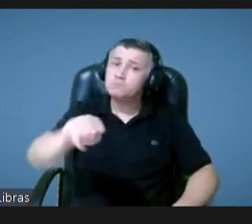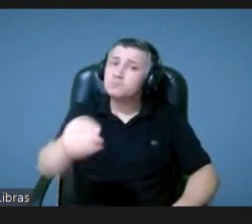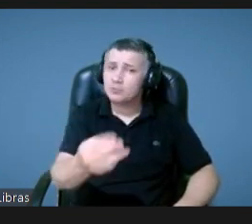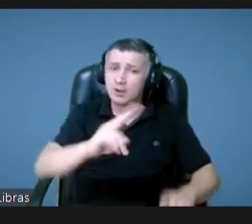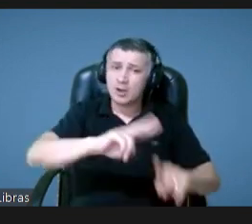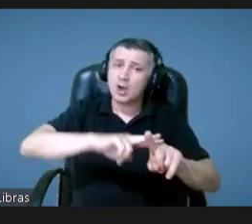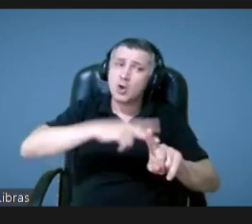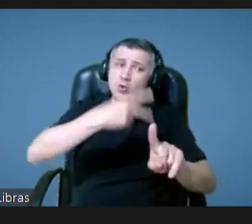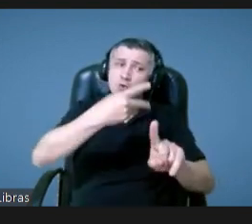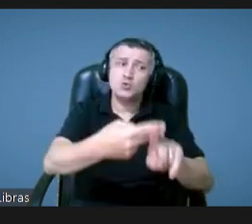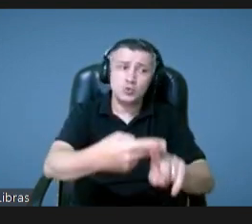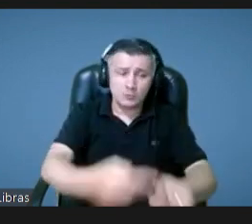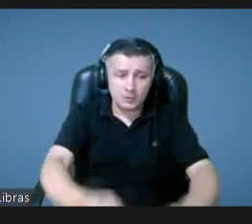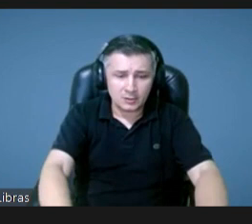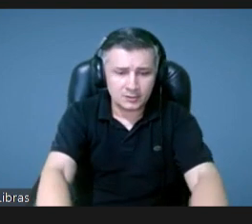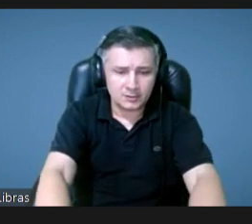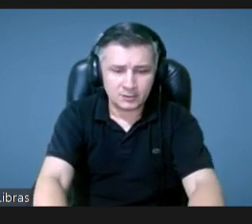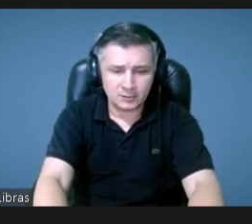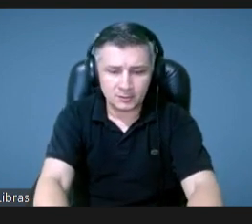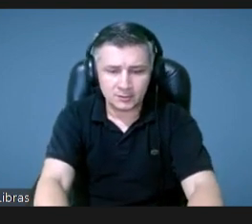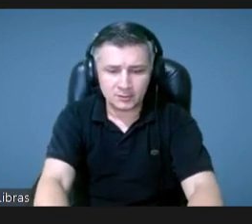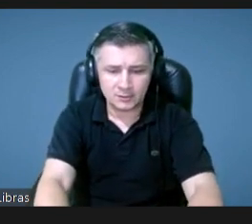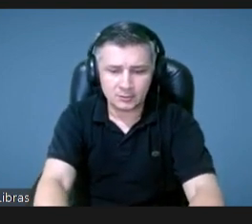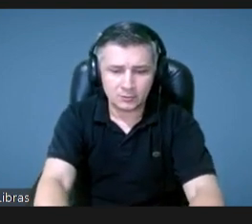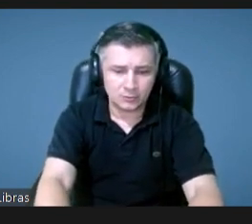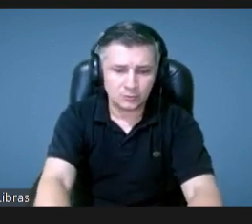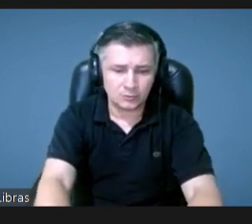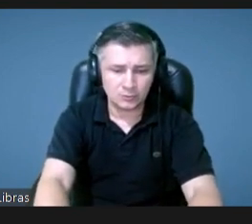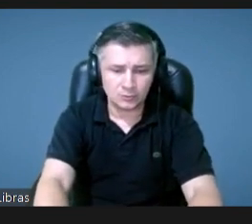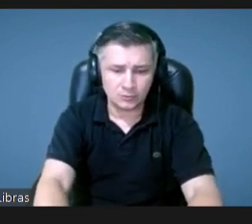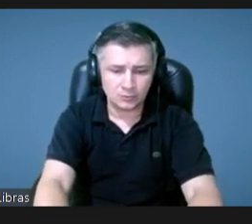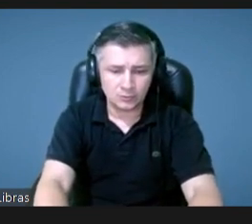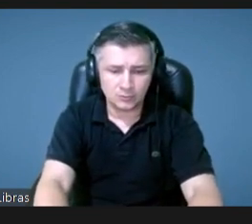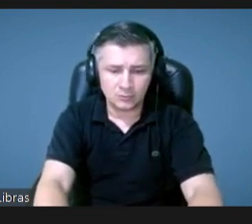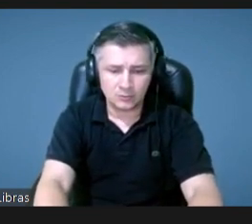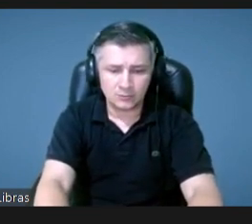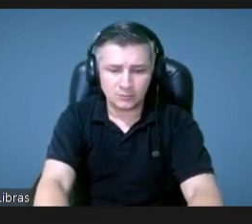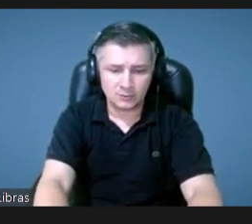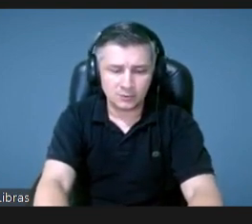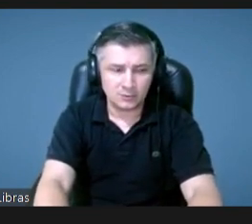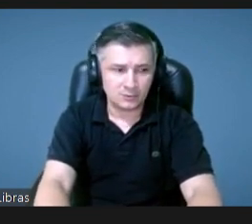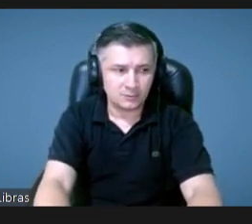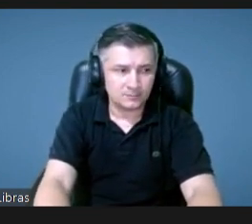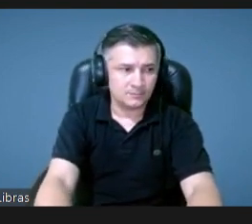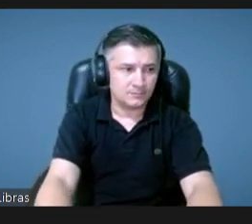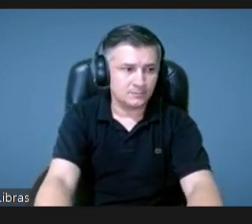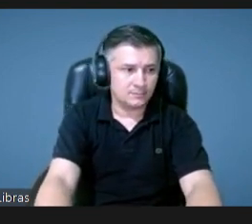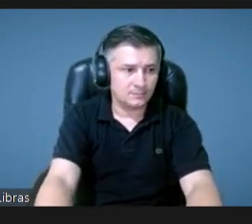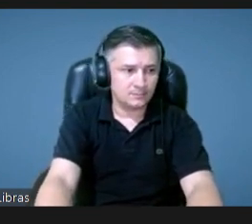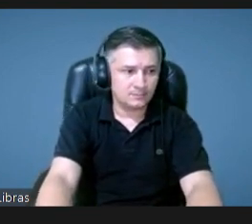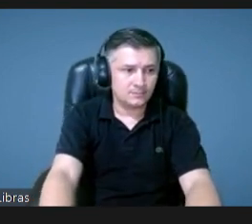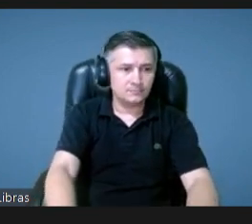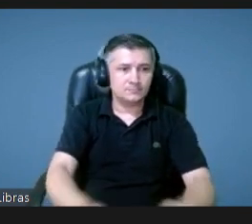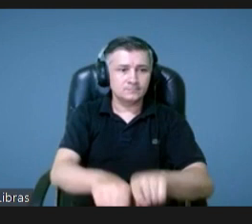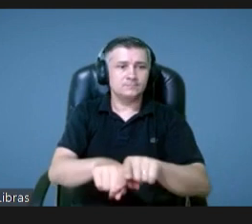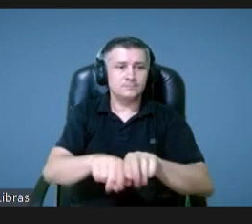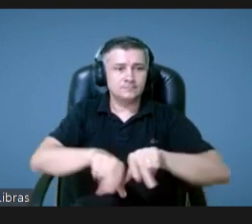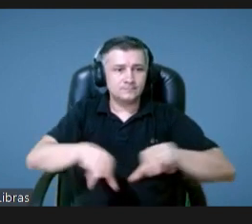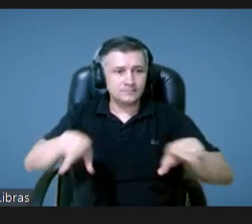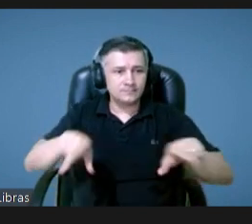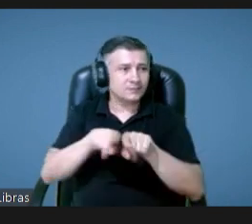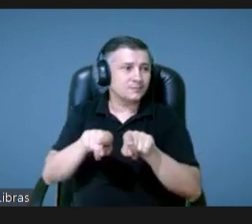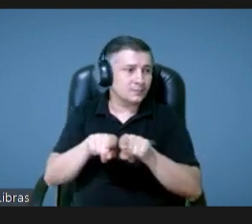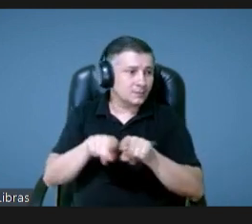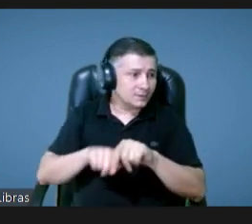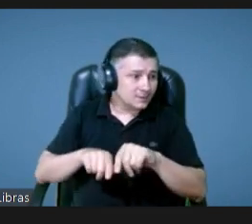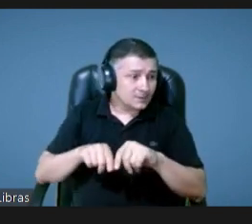basis. That revenue is now 769 million, practically twice what we had last year. And in